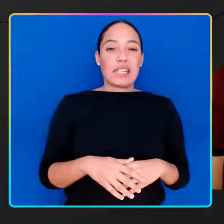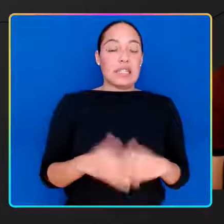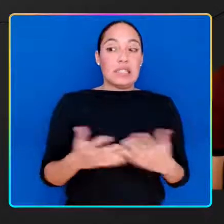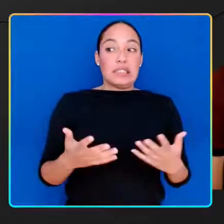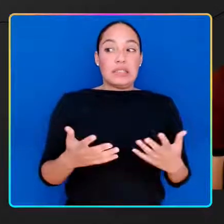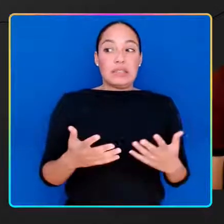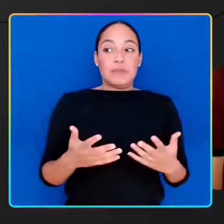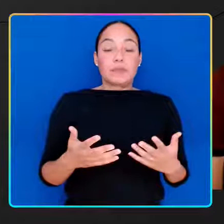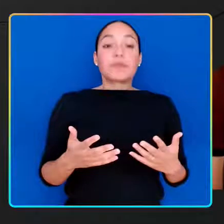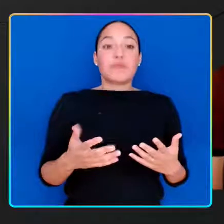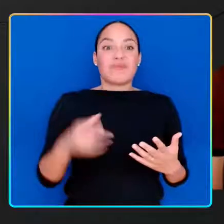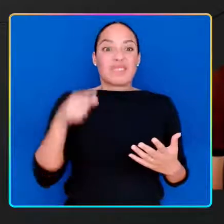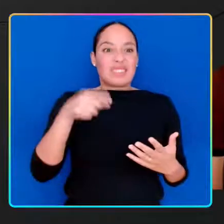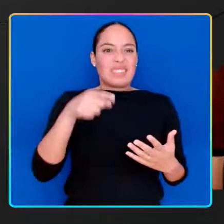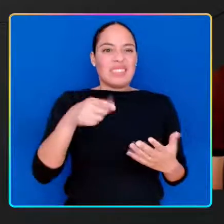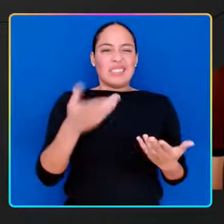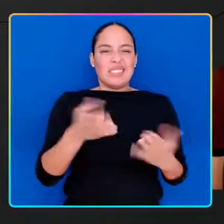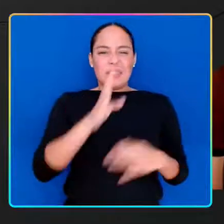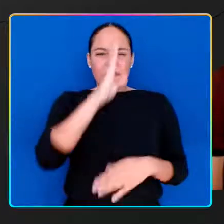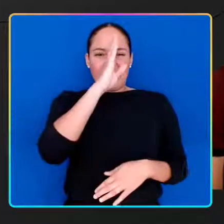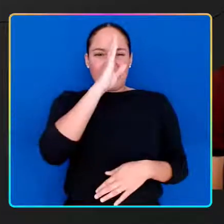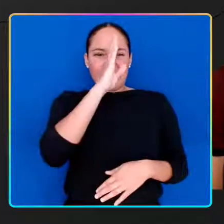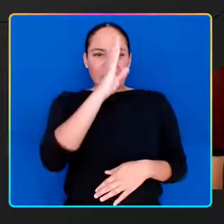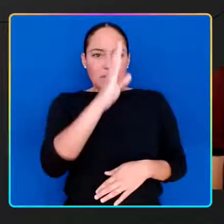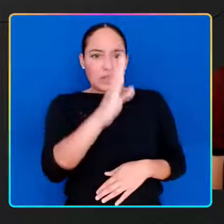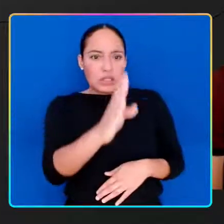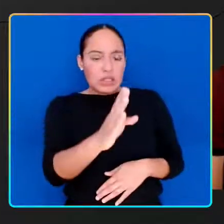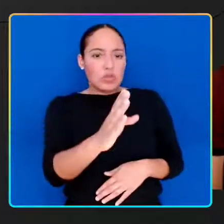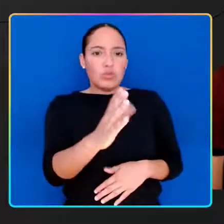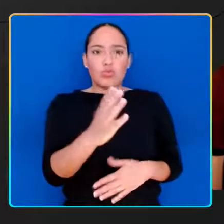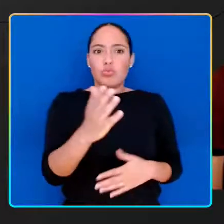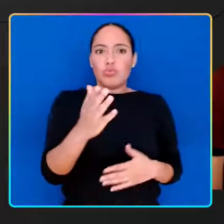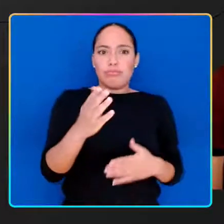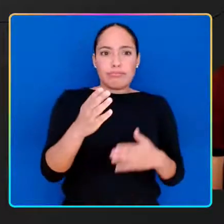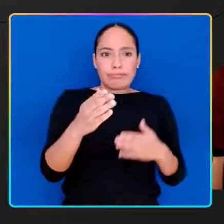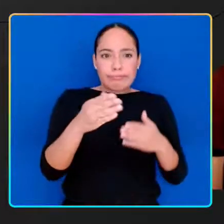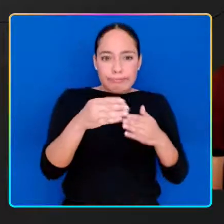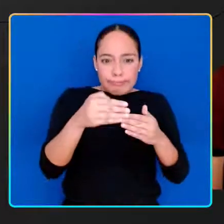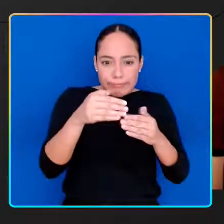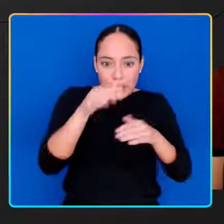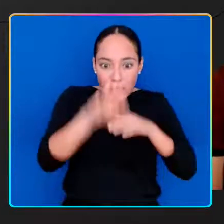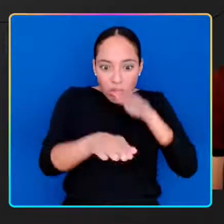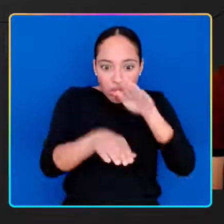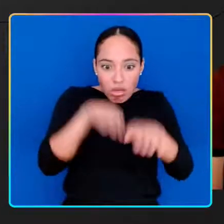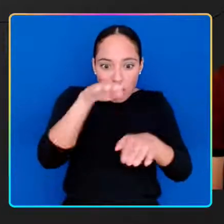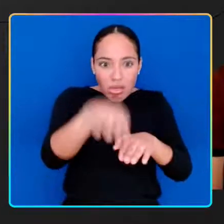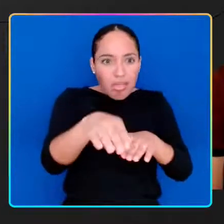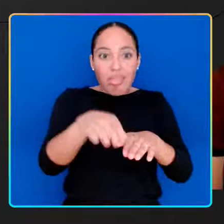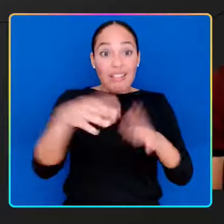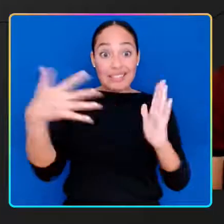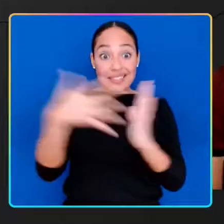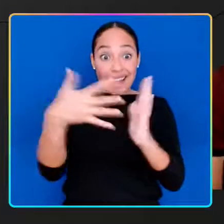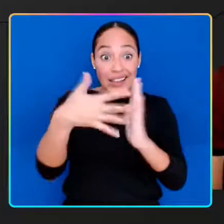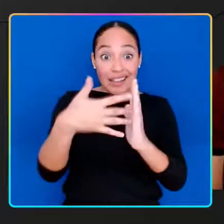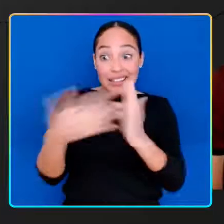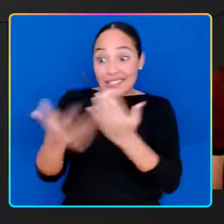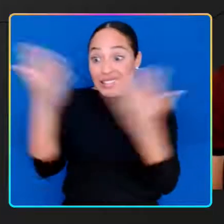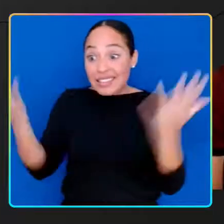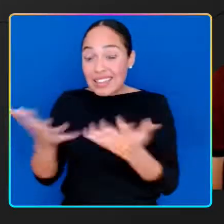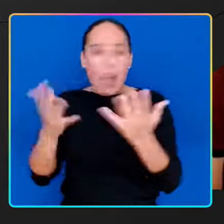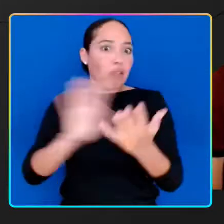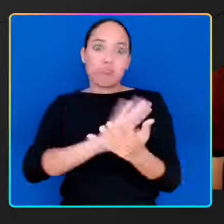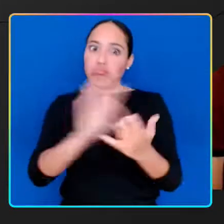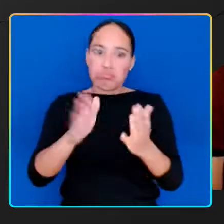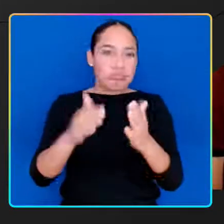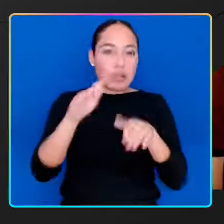of linear code, so you cannot test it easily and bring it in production as is. So we need to